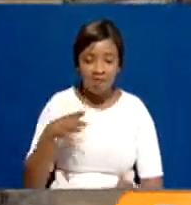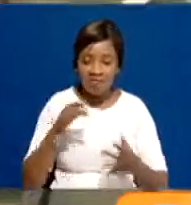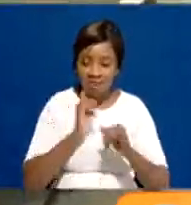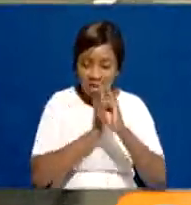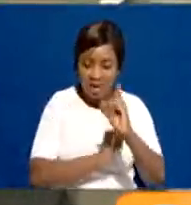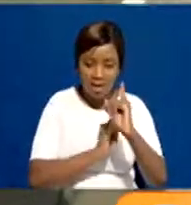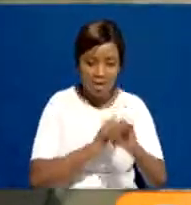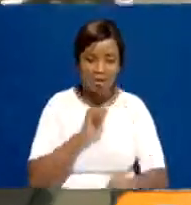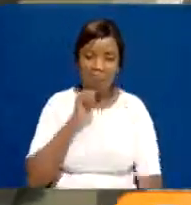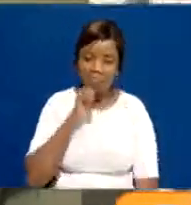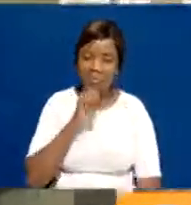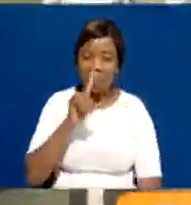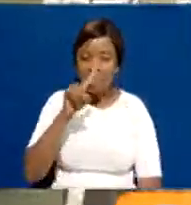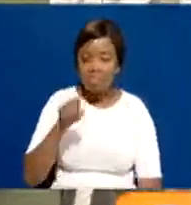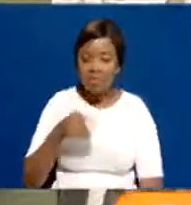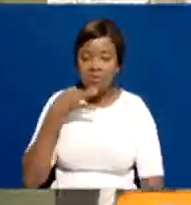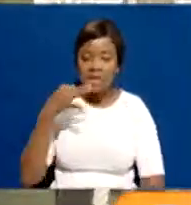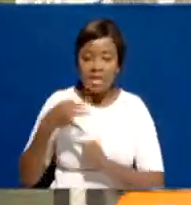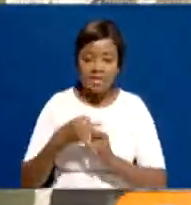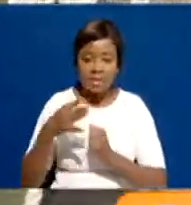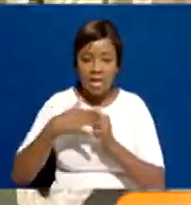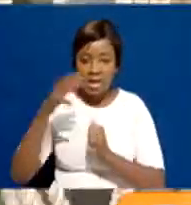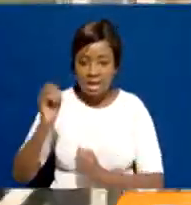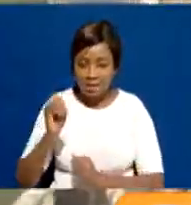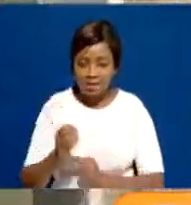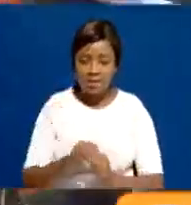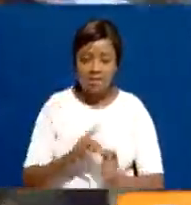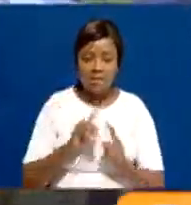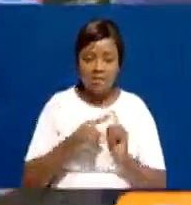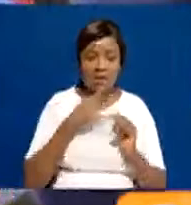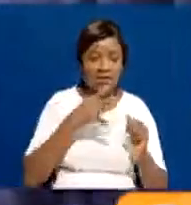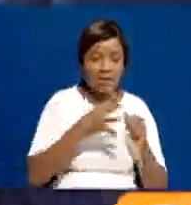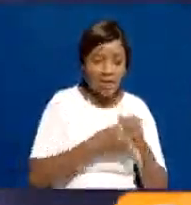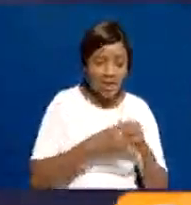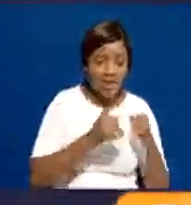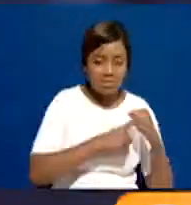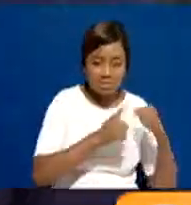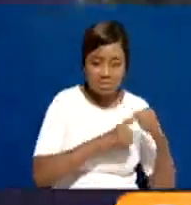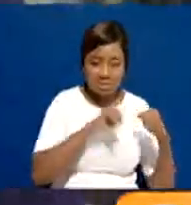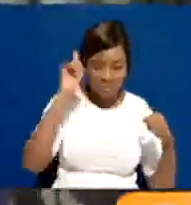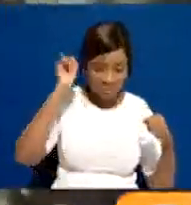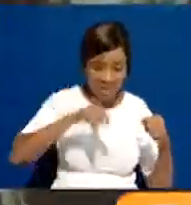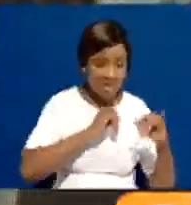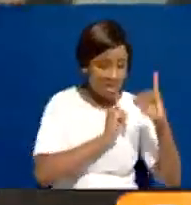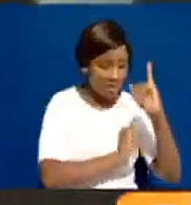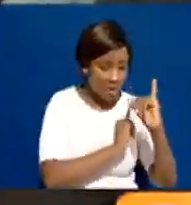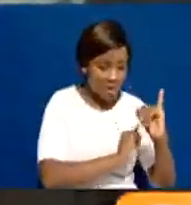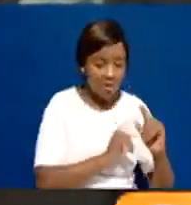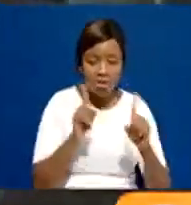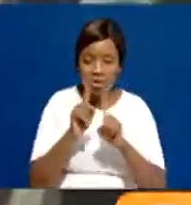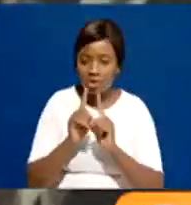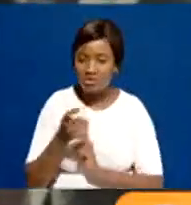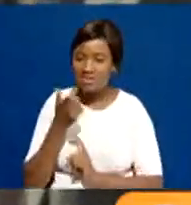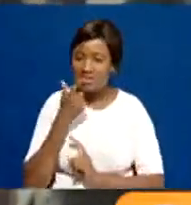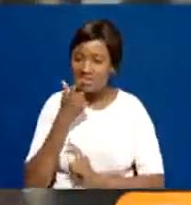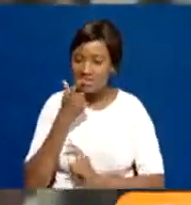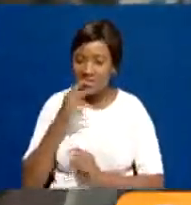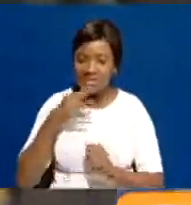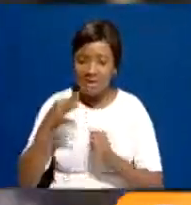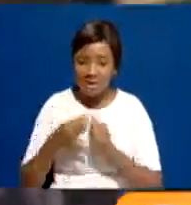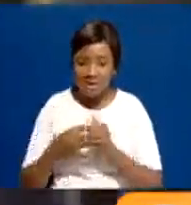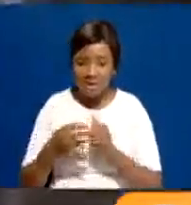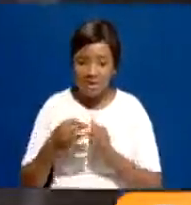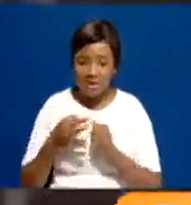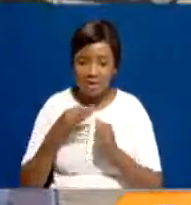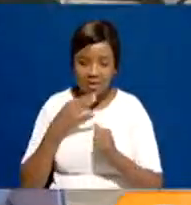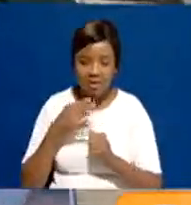at 1,890, 966 black rhinos, 922 southern white rhinos and 2 northern